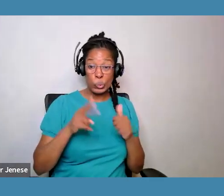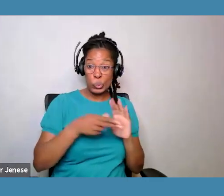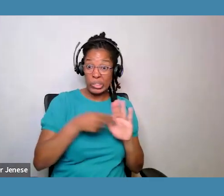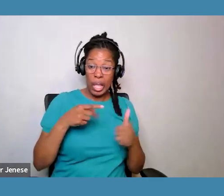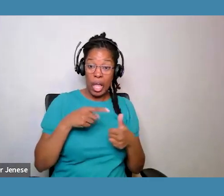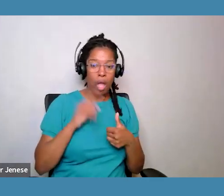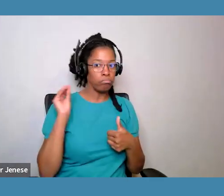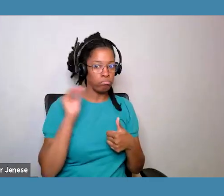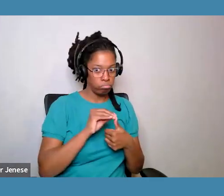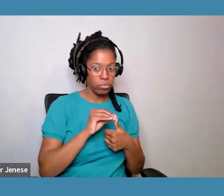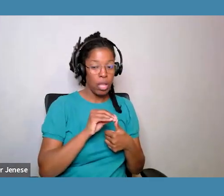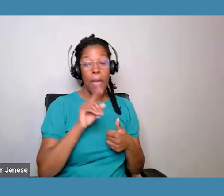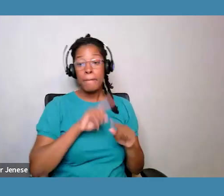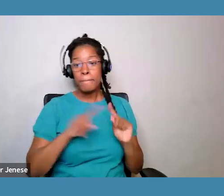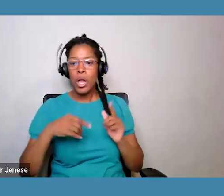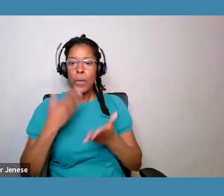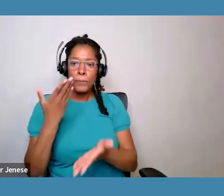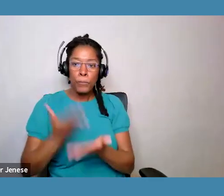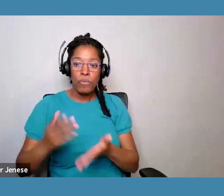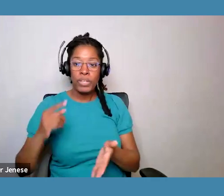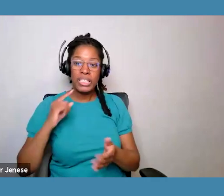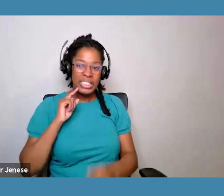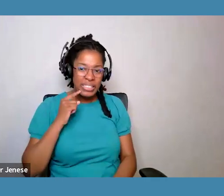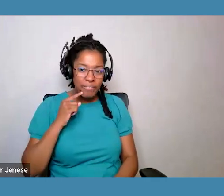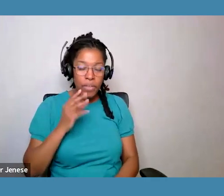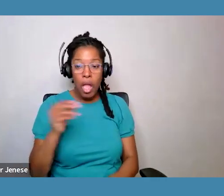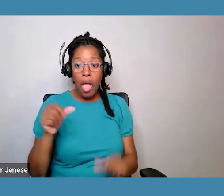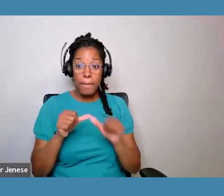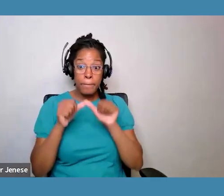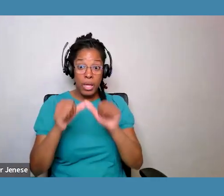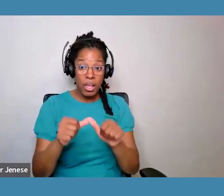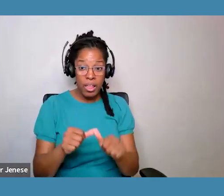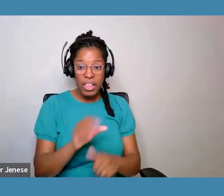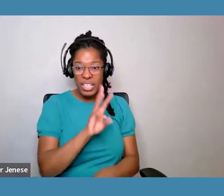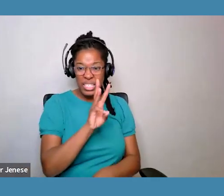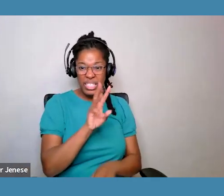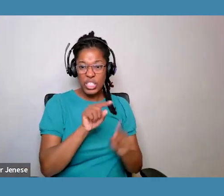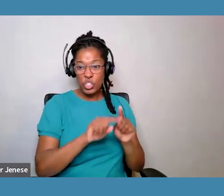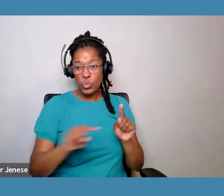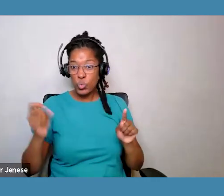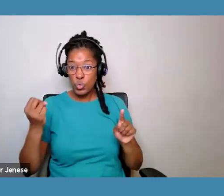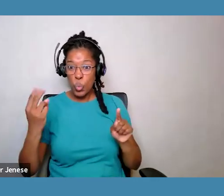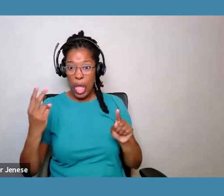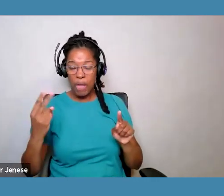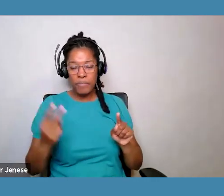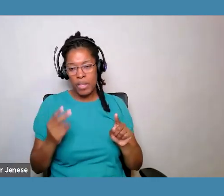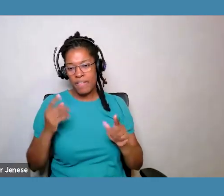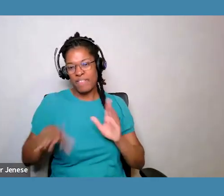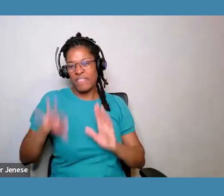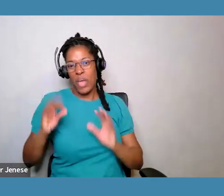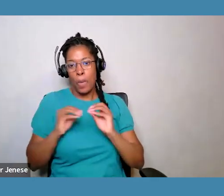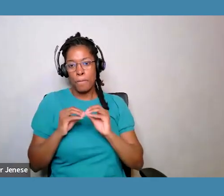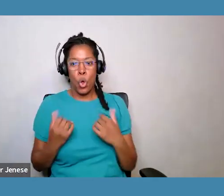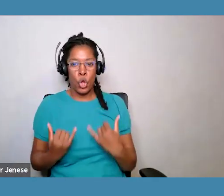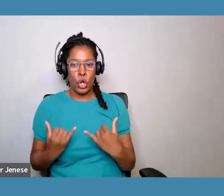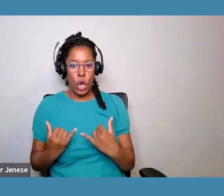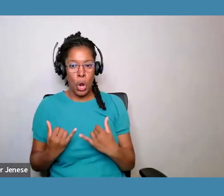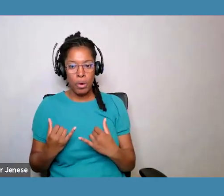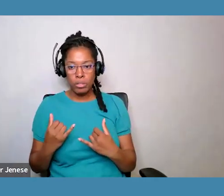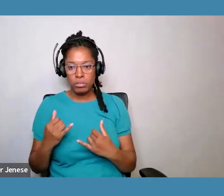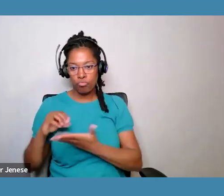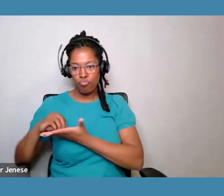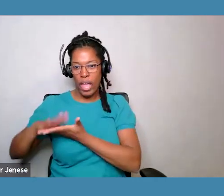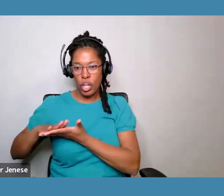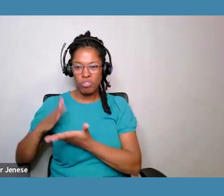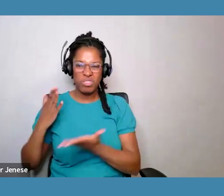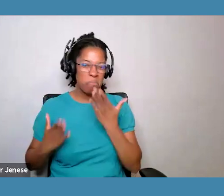but then when you're proving severity and pervasiveness, when you're looking at those 6 to 12, you're going to want to look at more current day records,